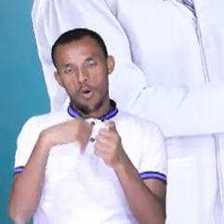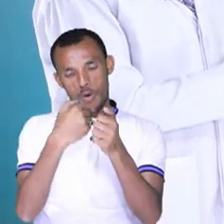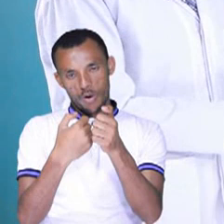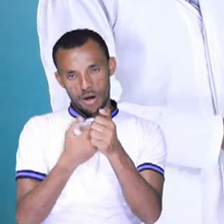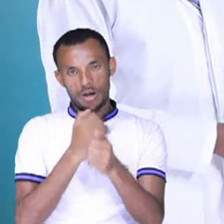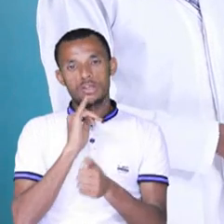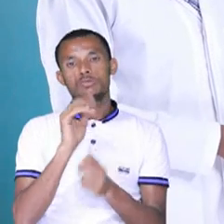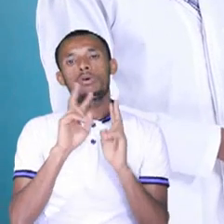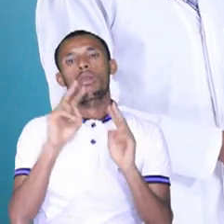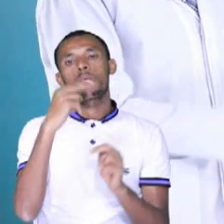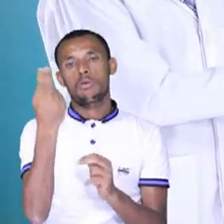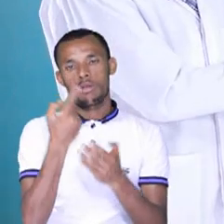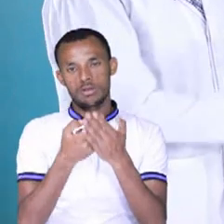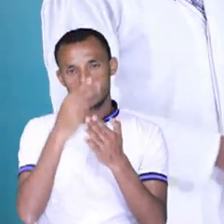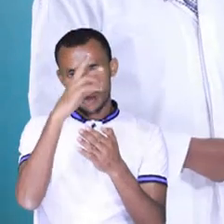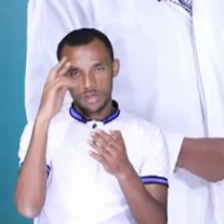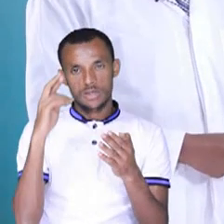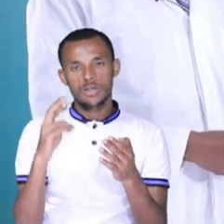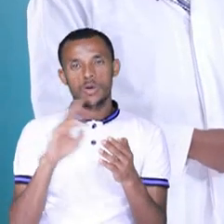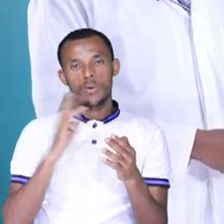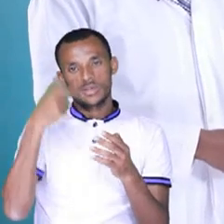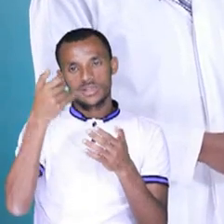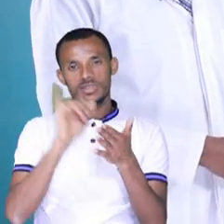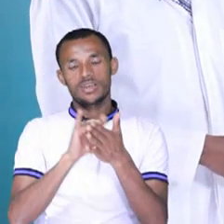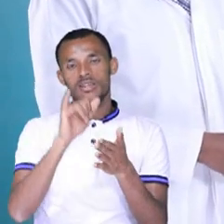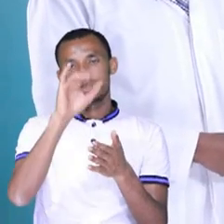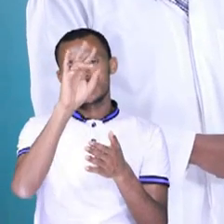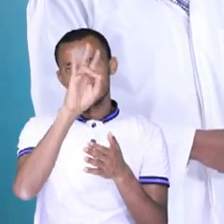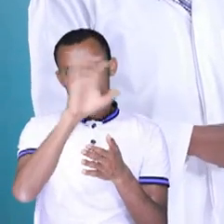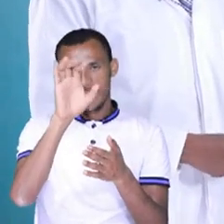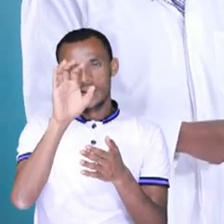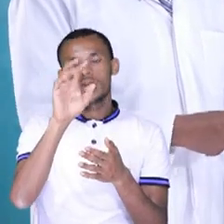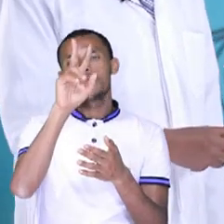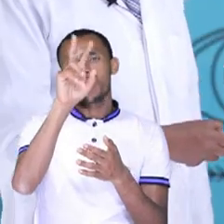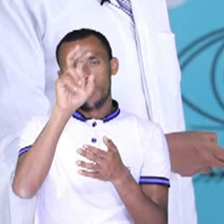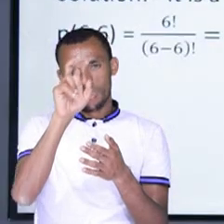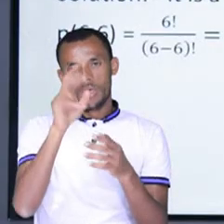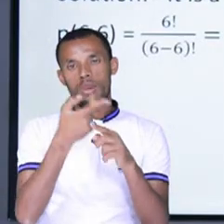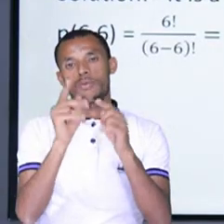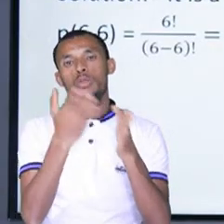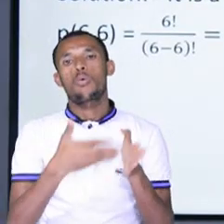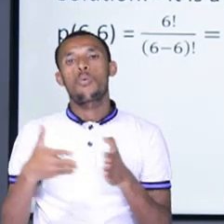is very important in this case. That is why we said that 720 different